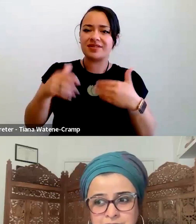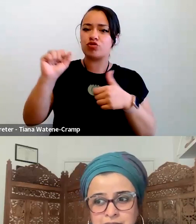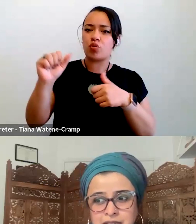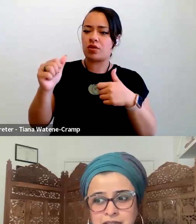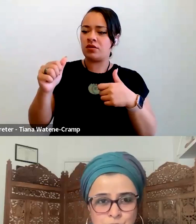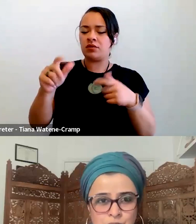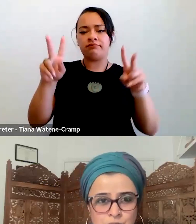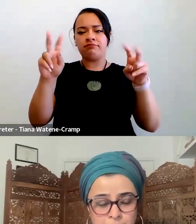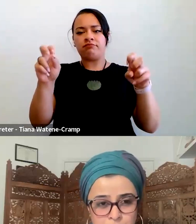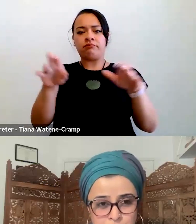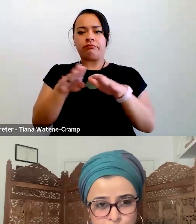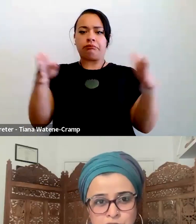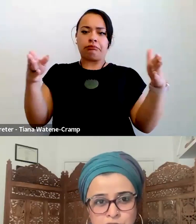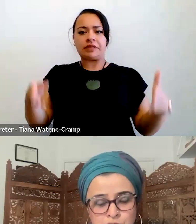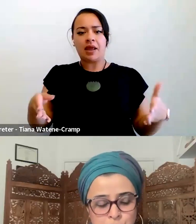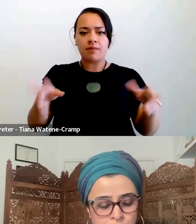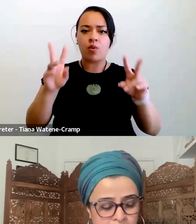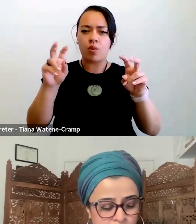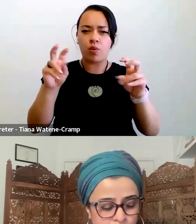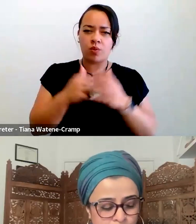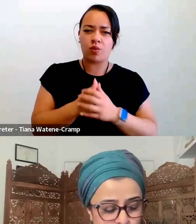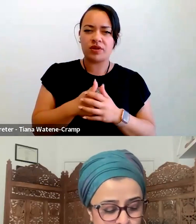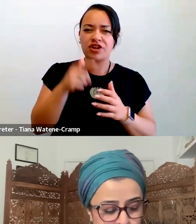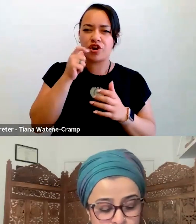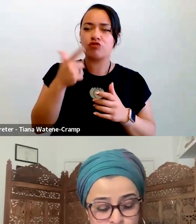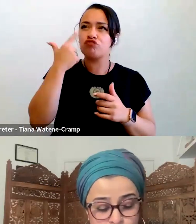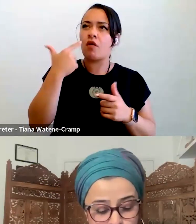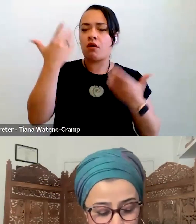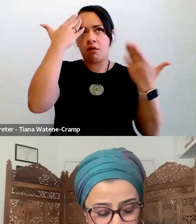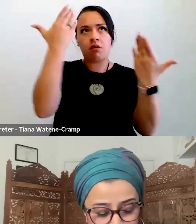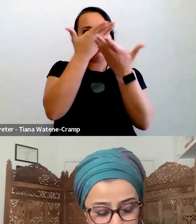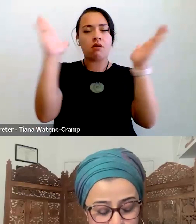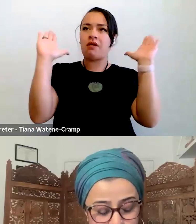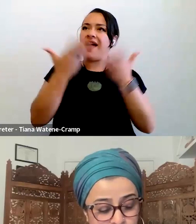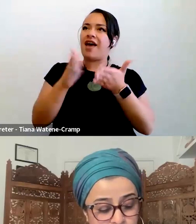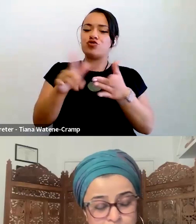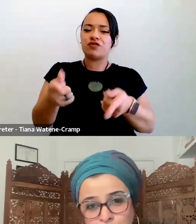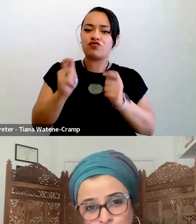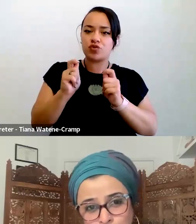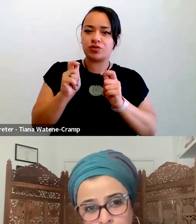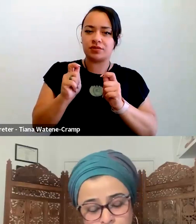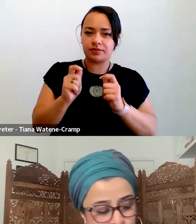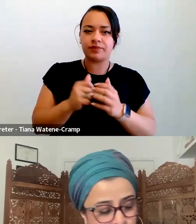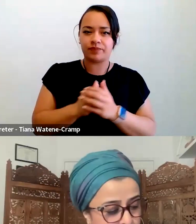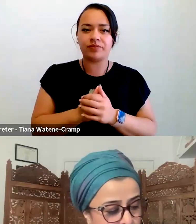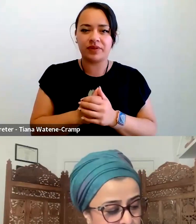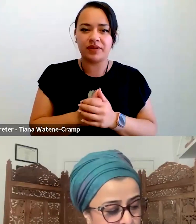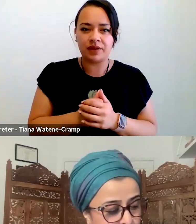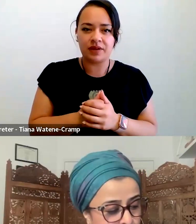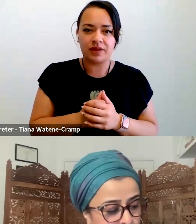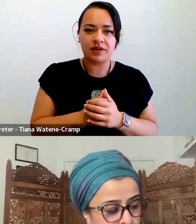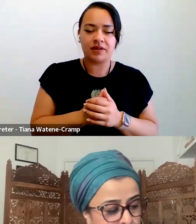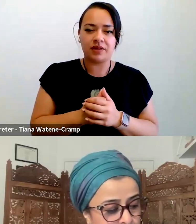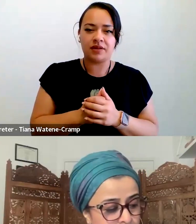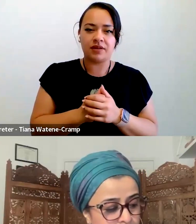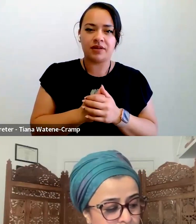outside the square when it comes to the way that you recruit. And it's so much of the problem, and this has been my new pet hate